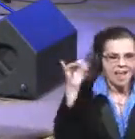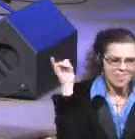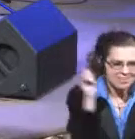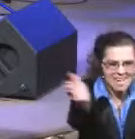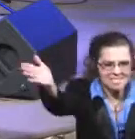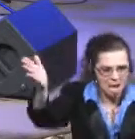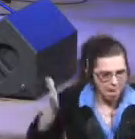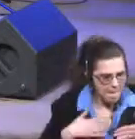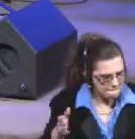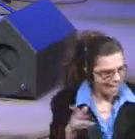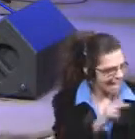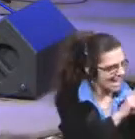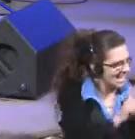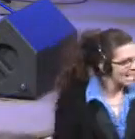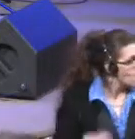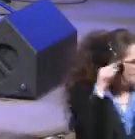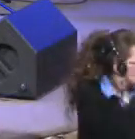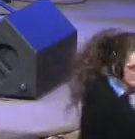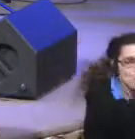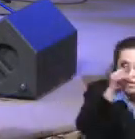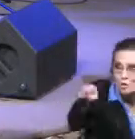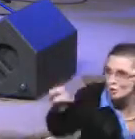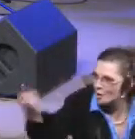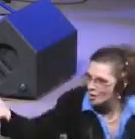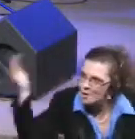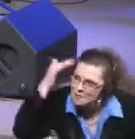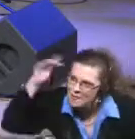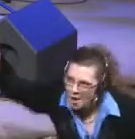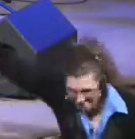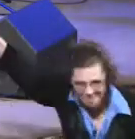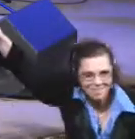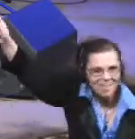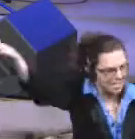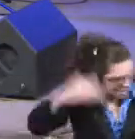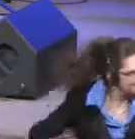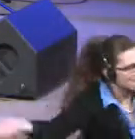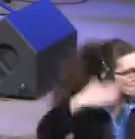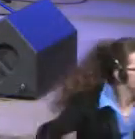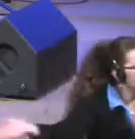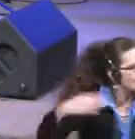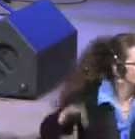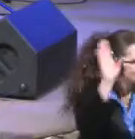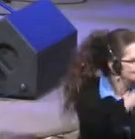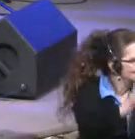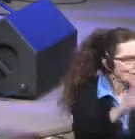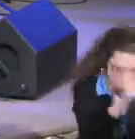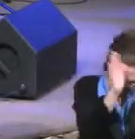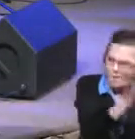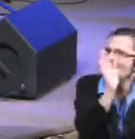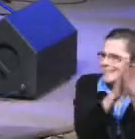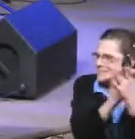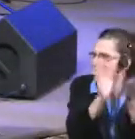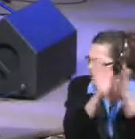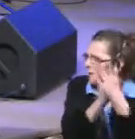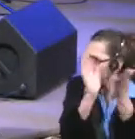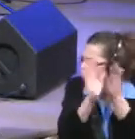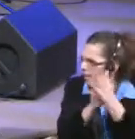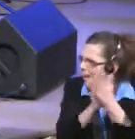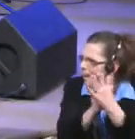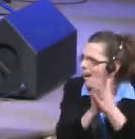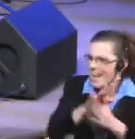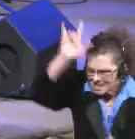king. And I wonder today, do you know him? Come on, church, give him a hand clap of praise today. Let